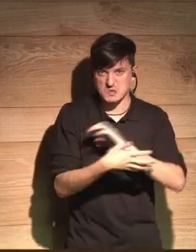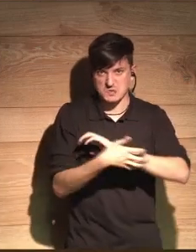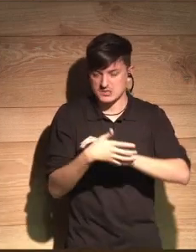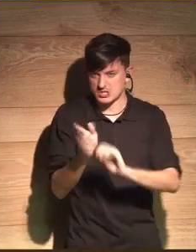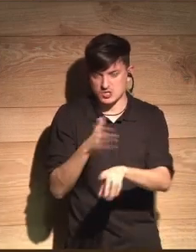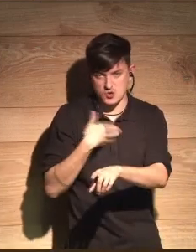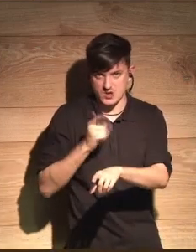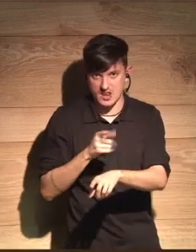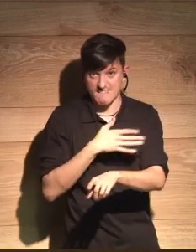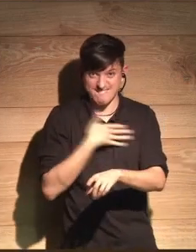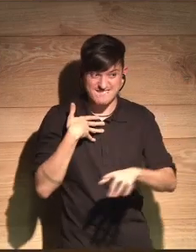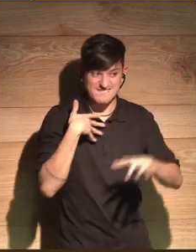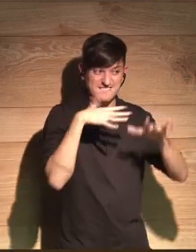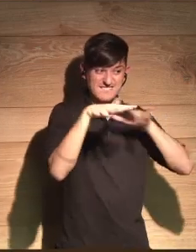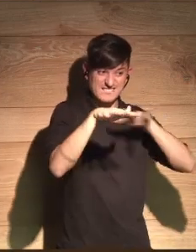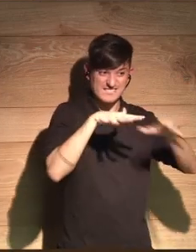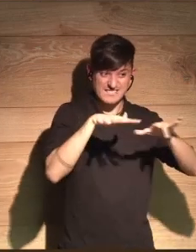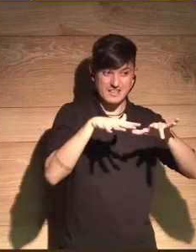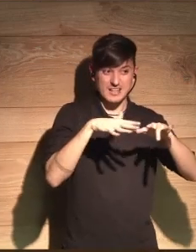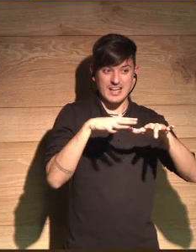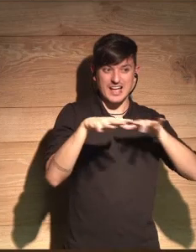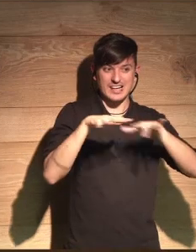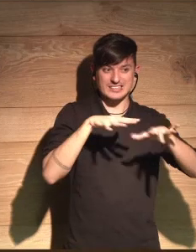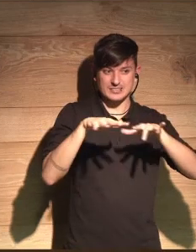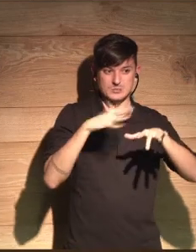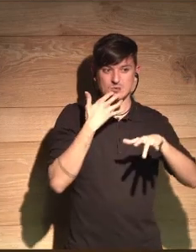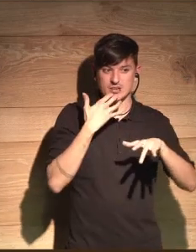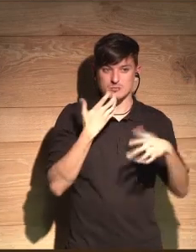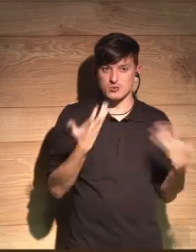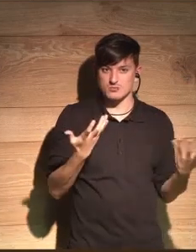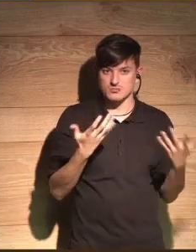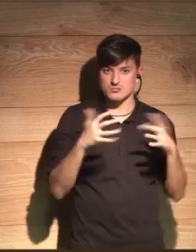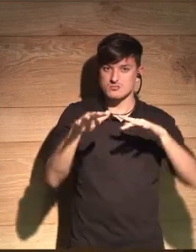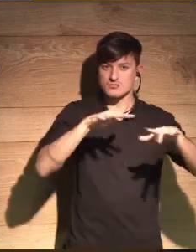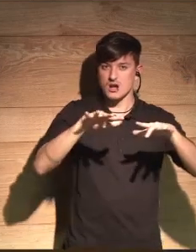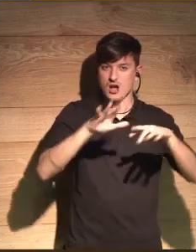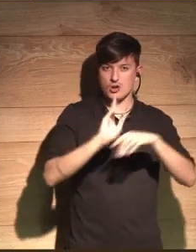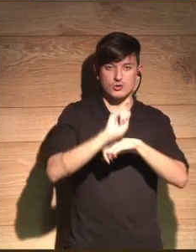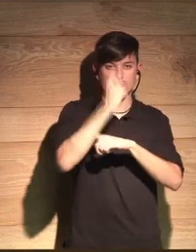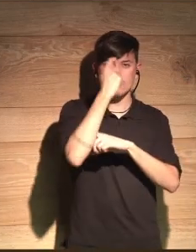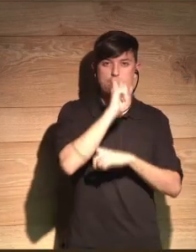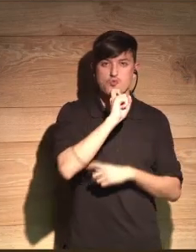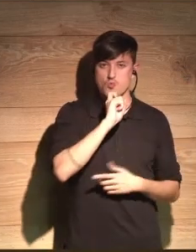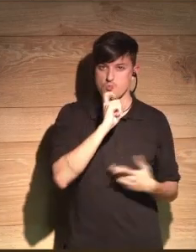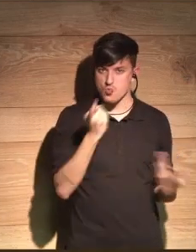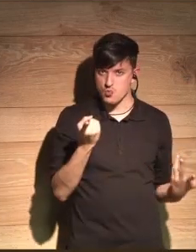for modest professors or teachers or, you know, just normal people. How do you get an